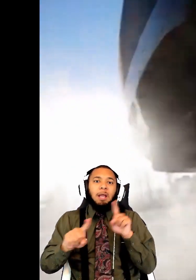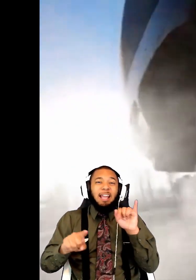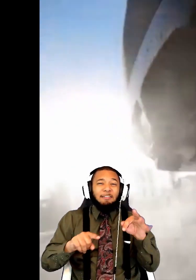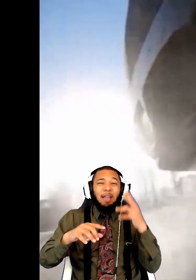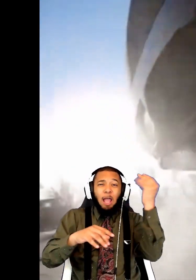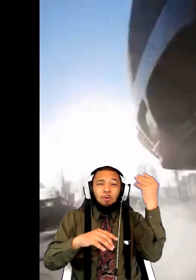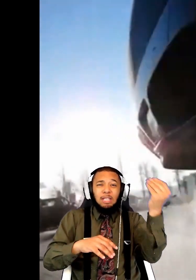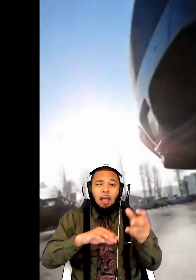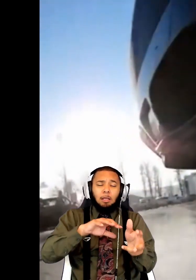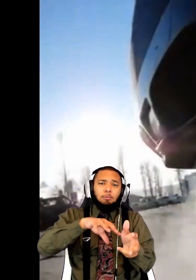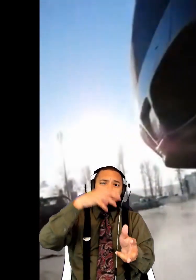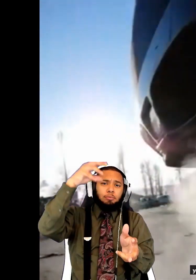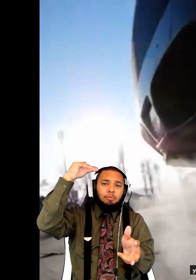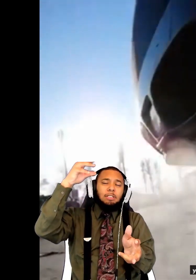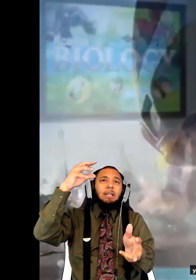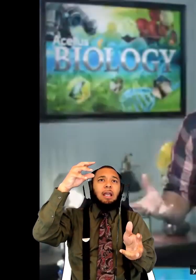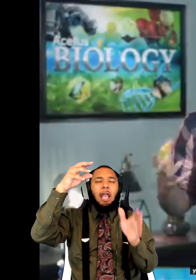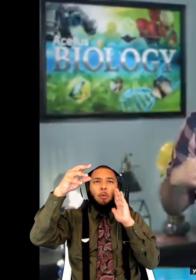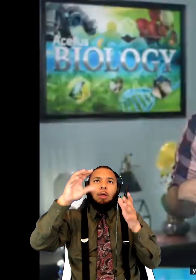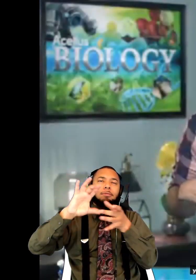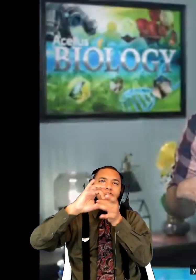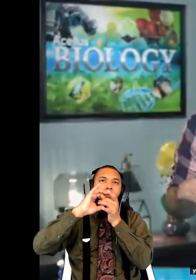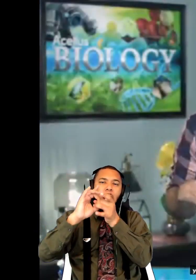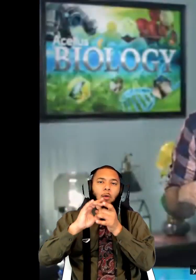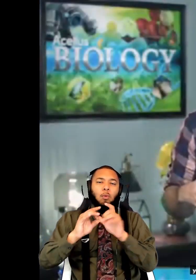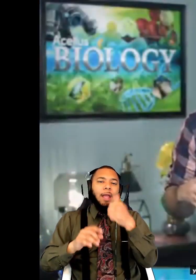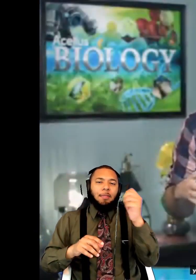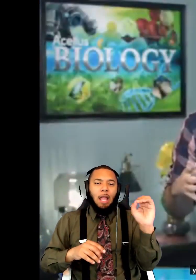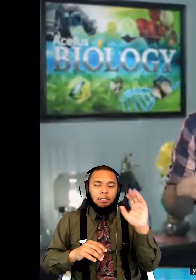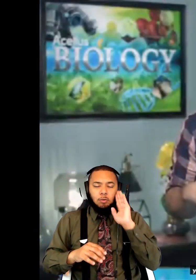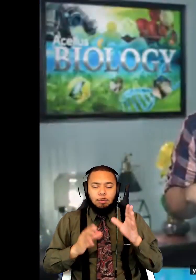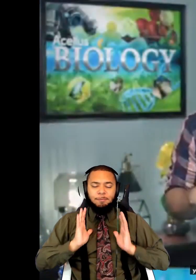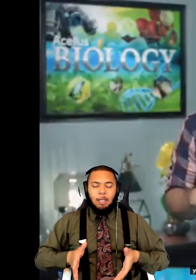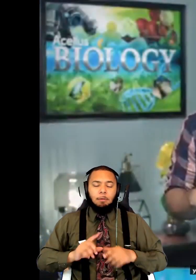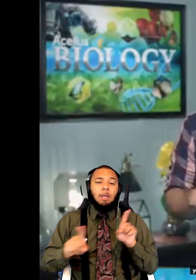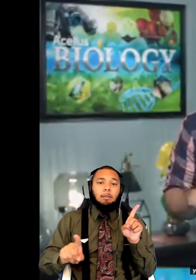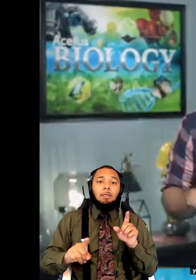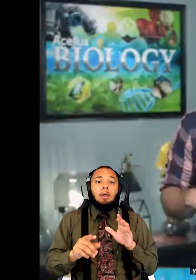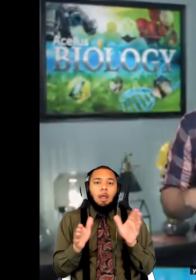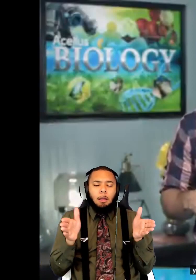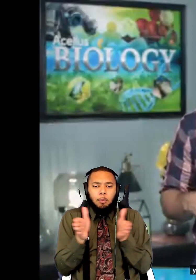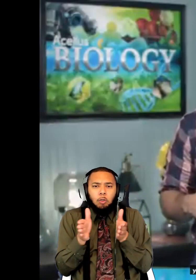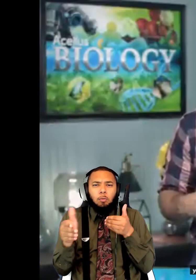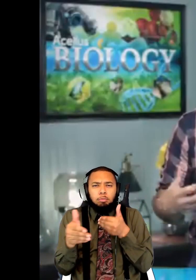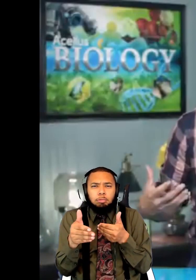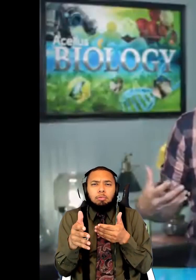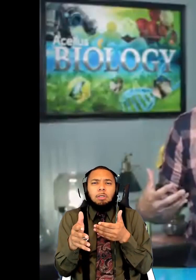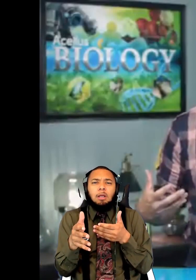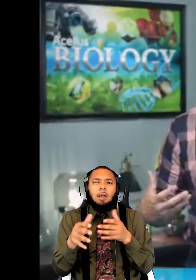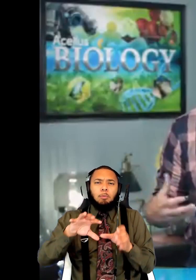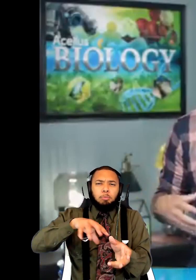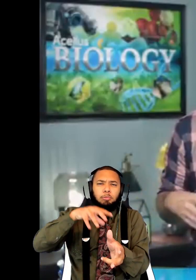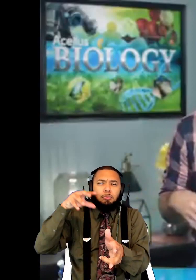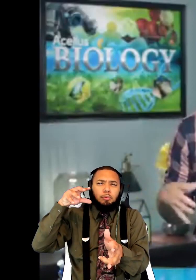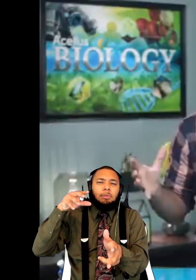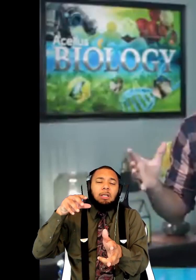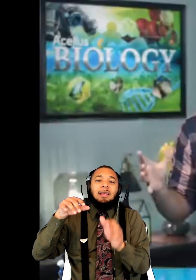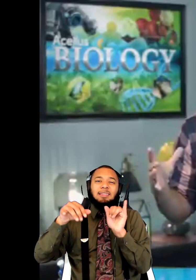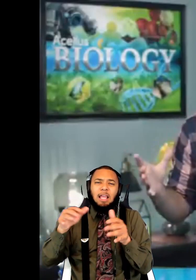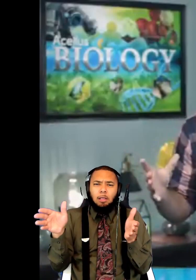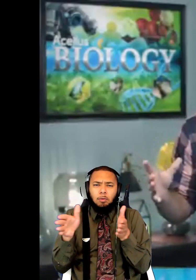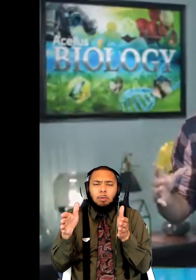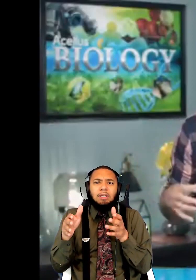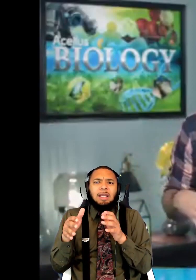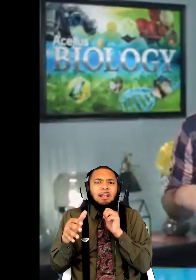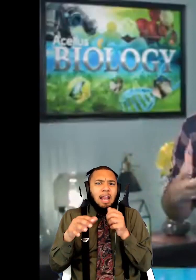because it's going to combine with oxygen in the atmosphere and it's going to be fine. In an enclosed space, you have carbon monoxide, which forms. That's what's coming out of a tailpipe. And if